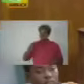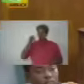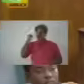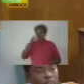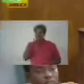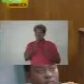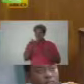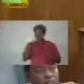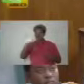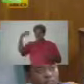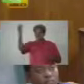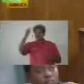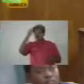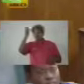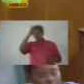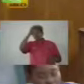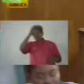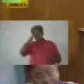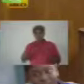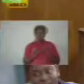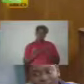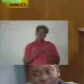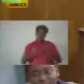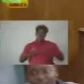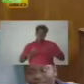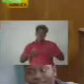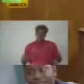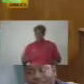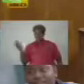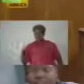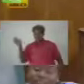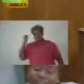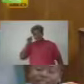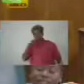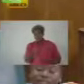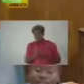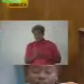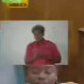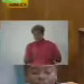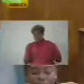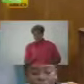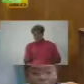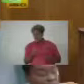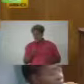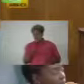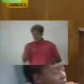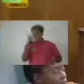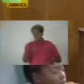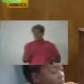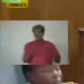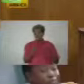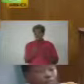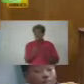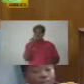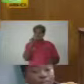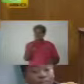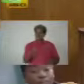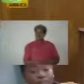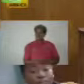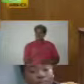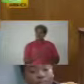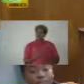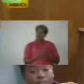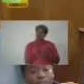can need paternity leave. But when you have 4 people working for you,